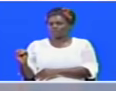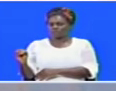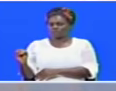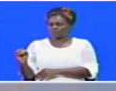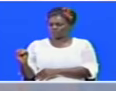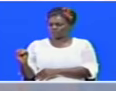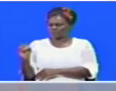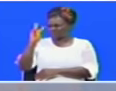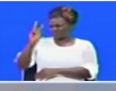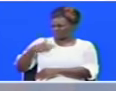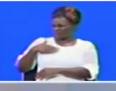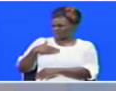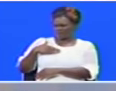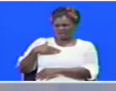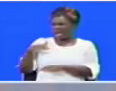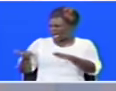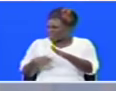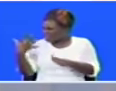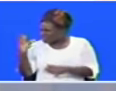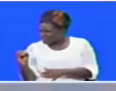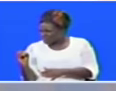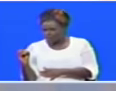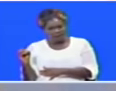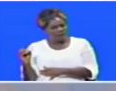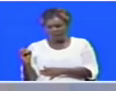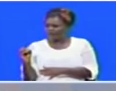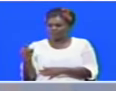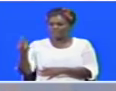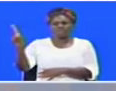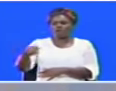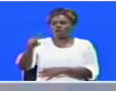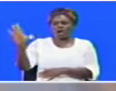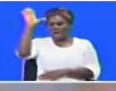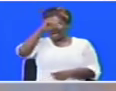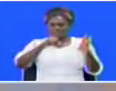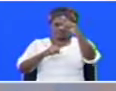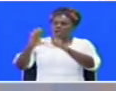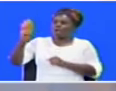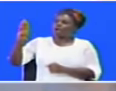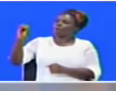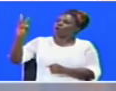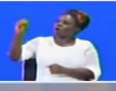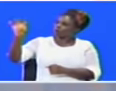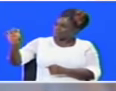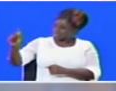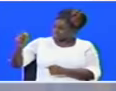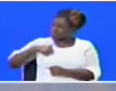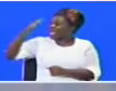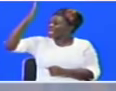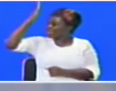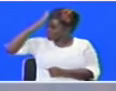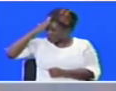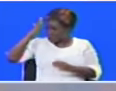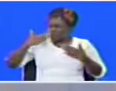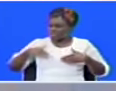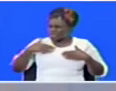in our view, in most of the aspirants' view, is a completely wrong assumption. Bomet, for example, I'm sure the way people